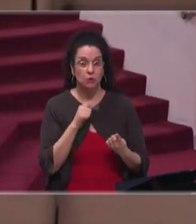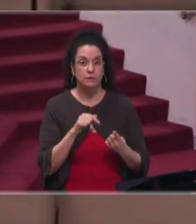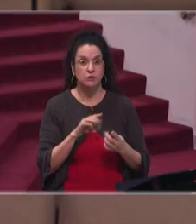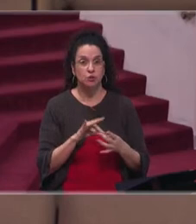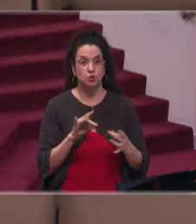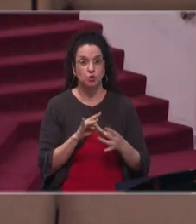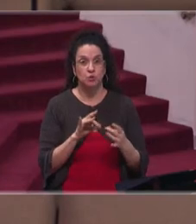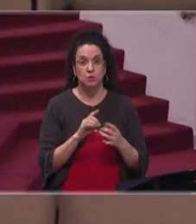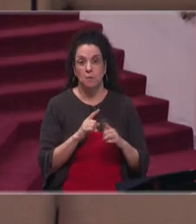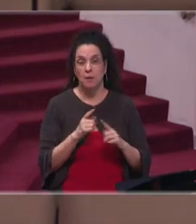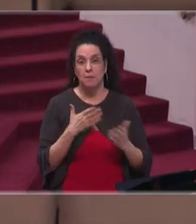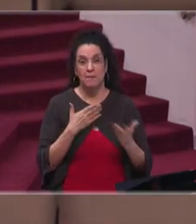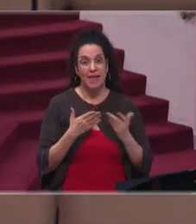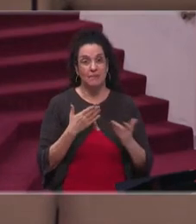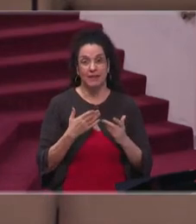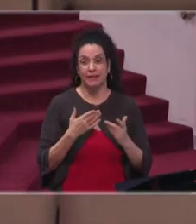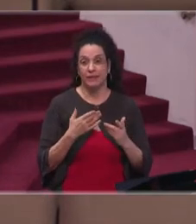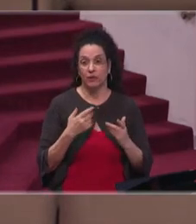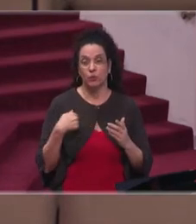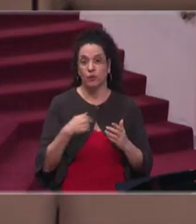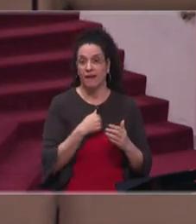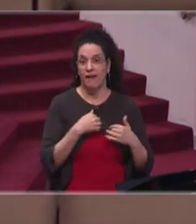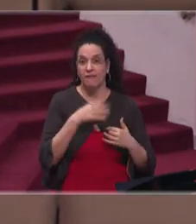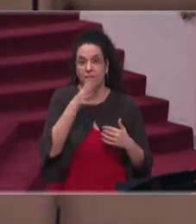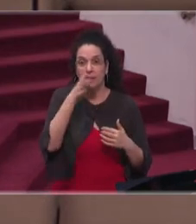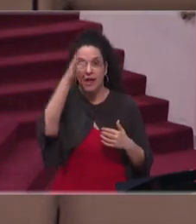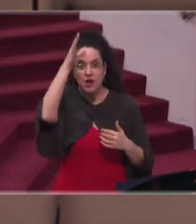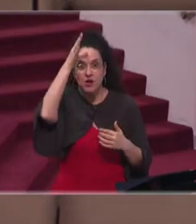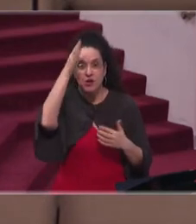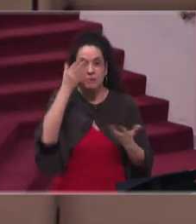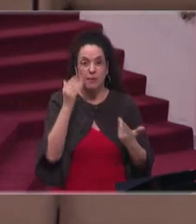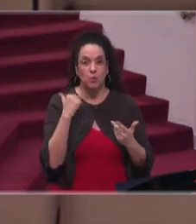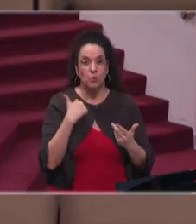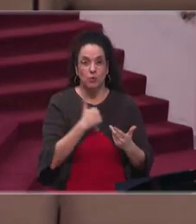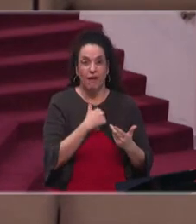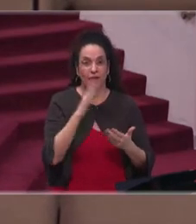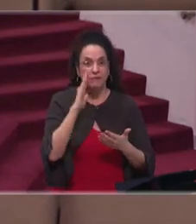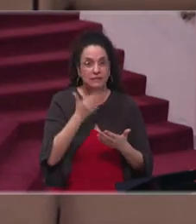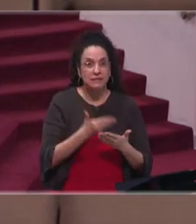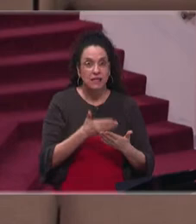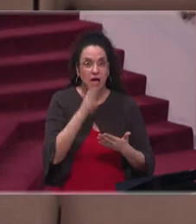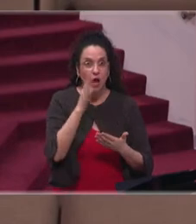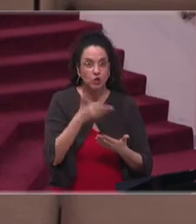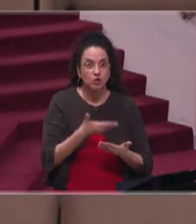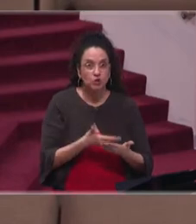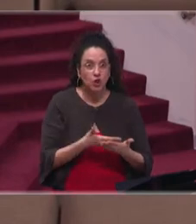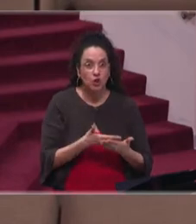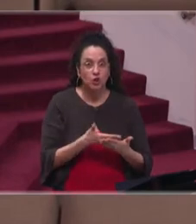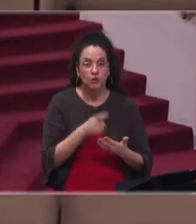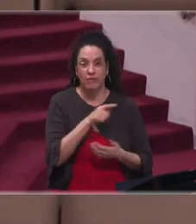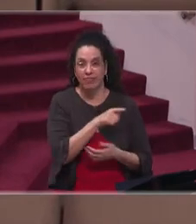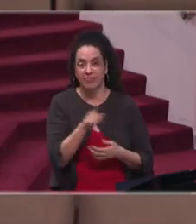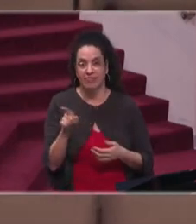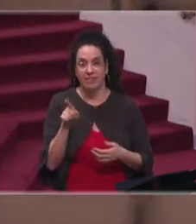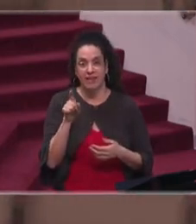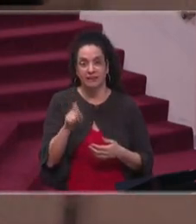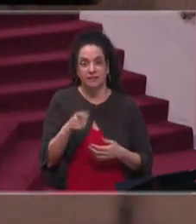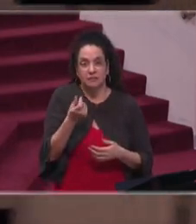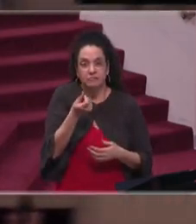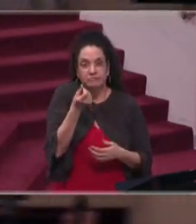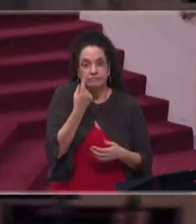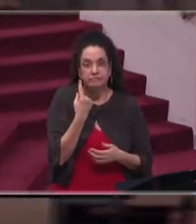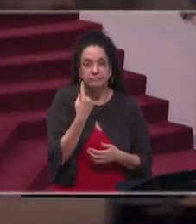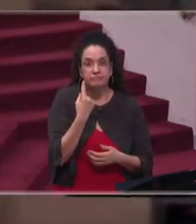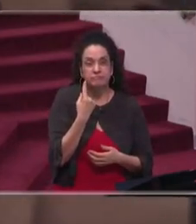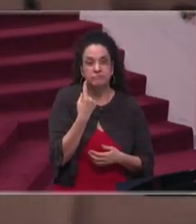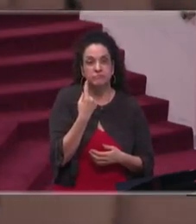But maybe there's a parent, and maybe there's a son or daughter out there that needs to understand that you